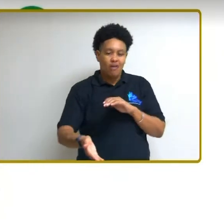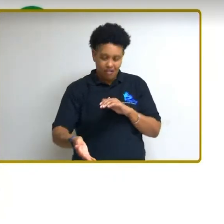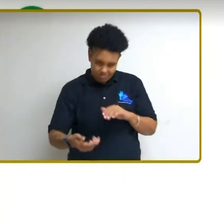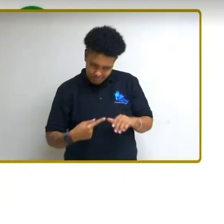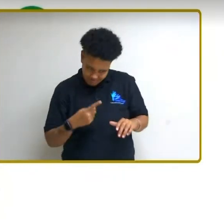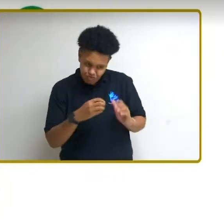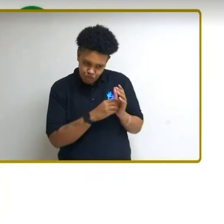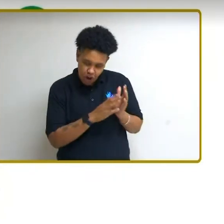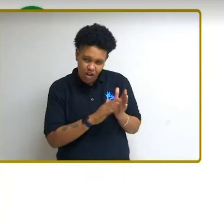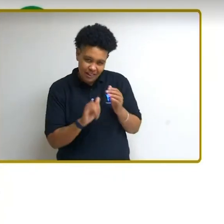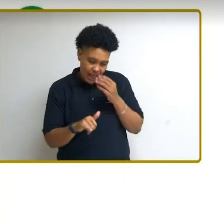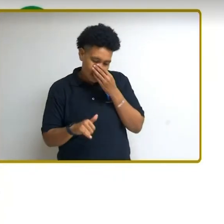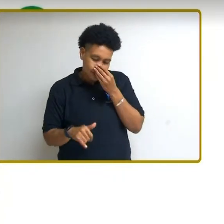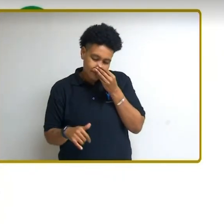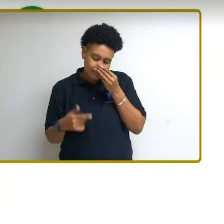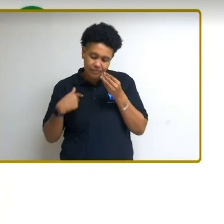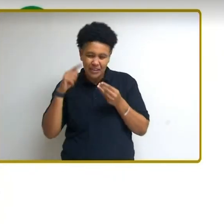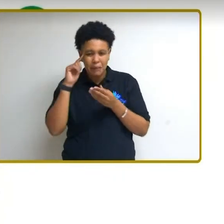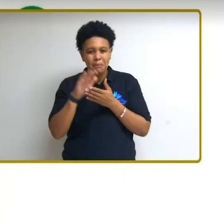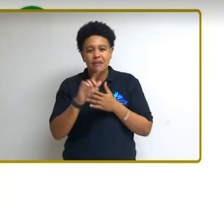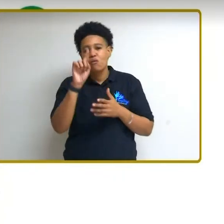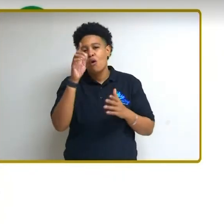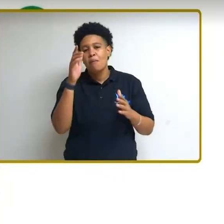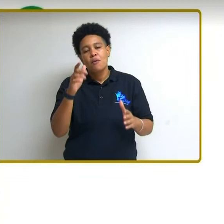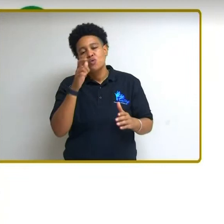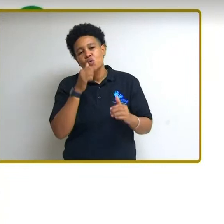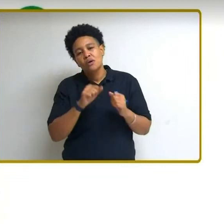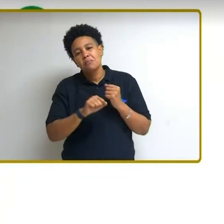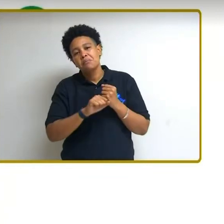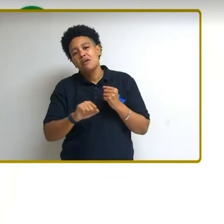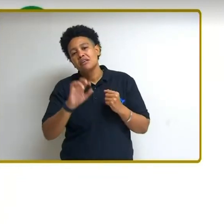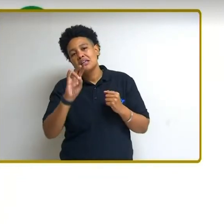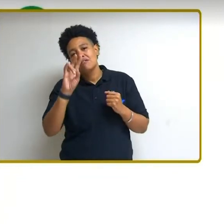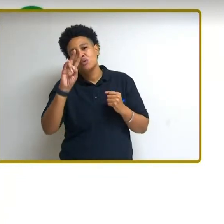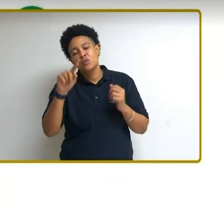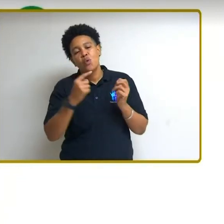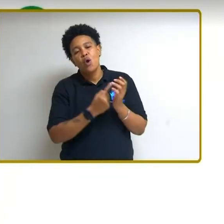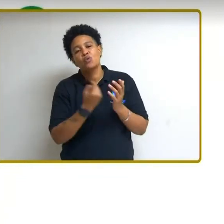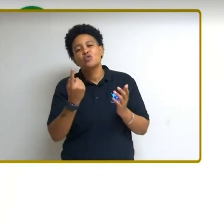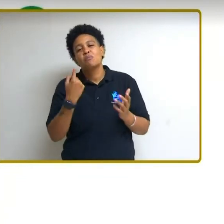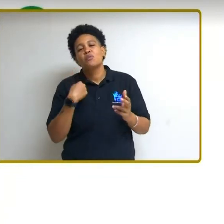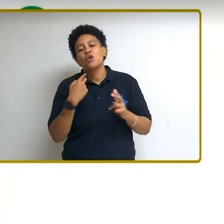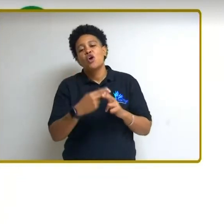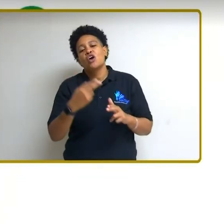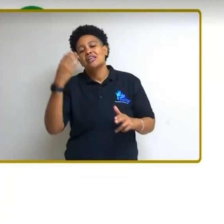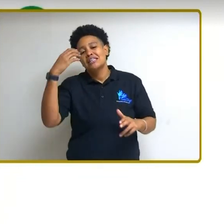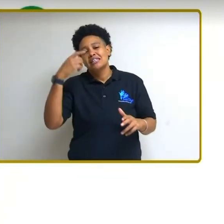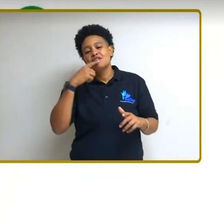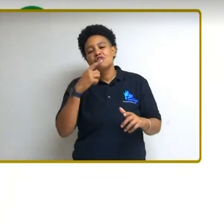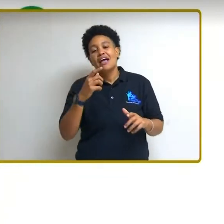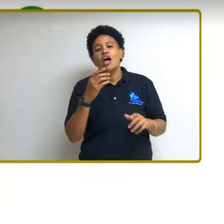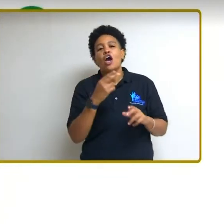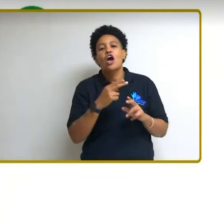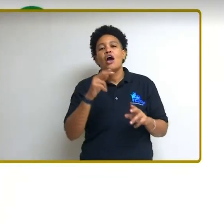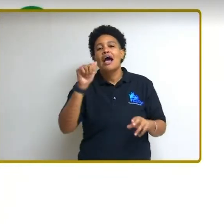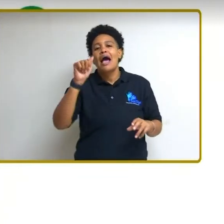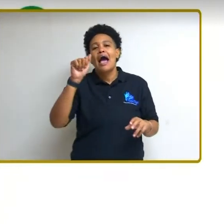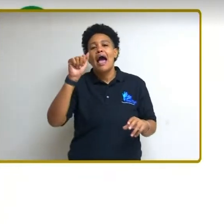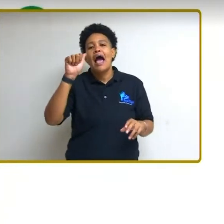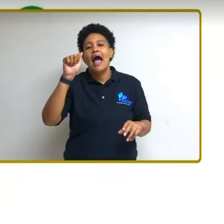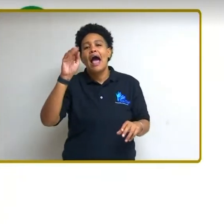And I believe we have on record just one person, which is something we would call serious, that developed an abscess at